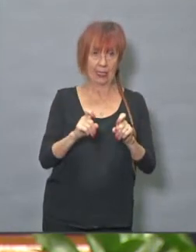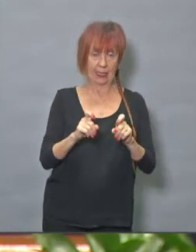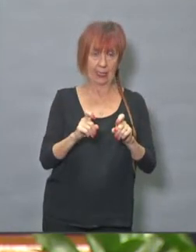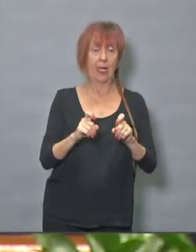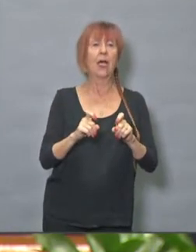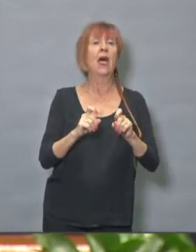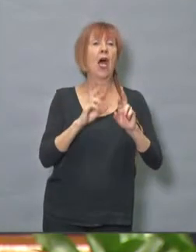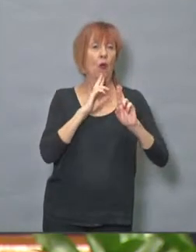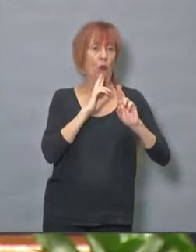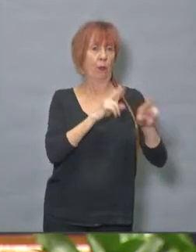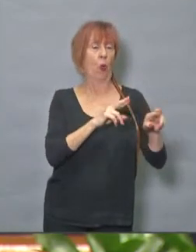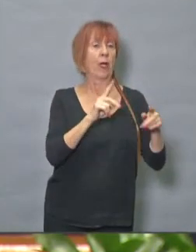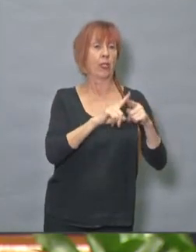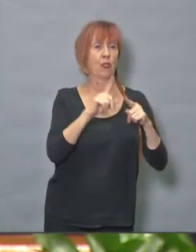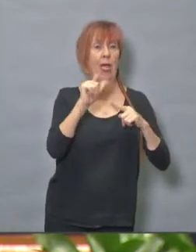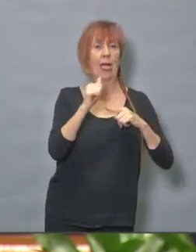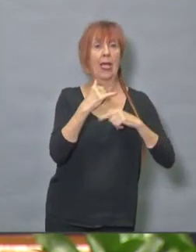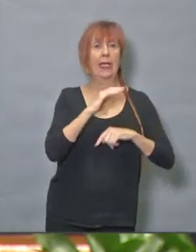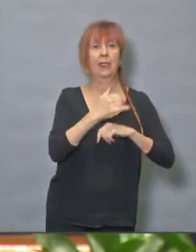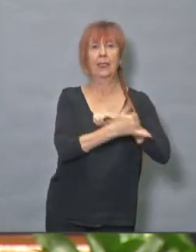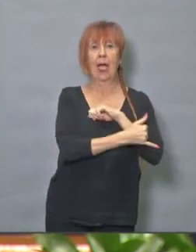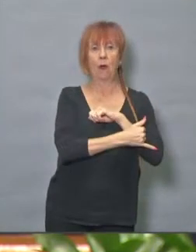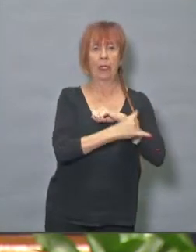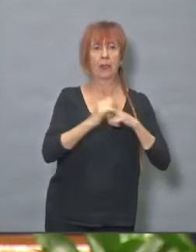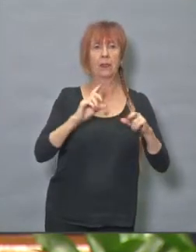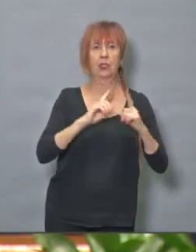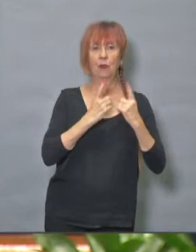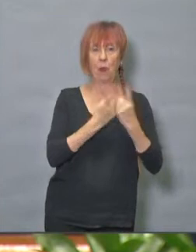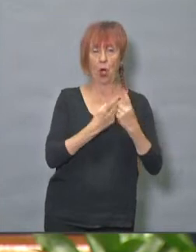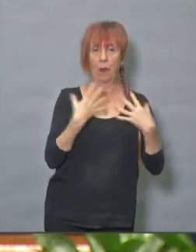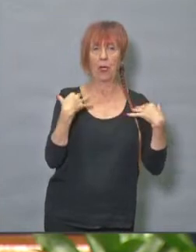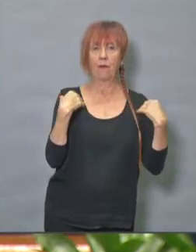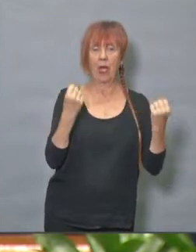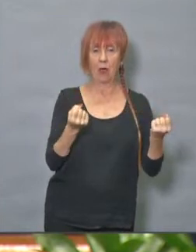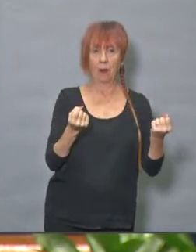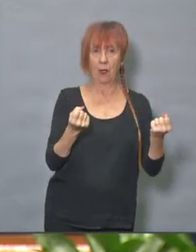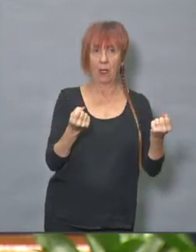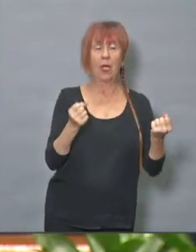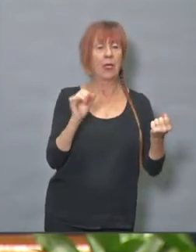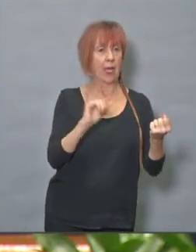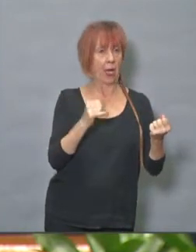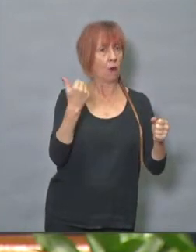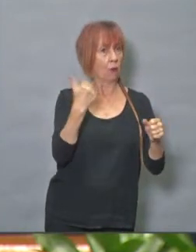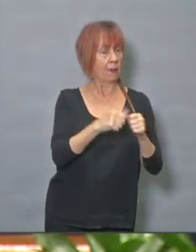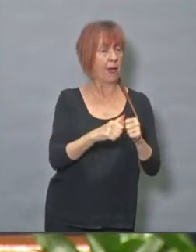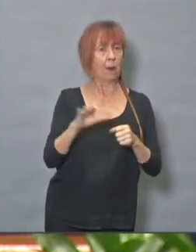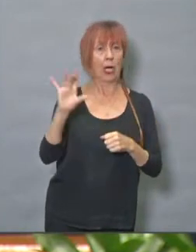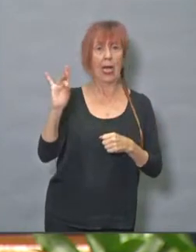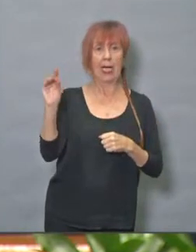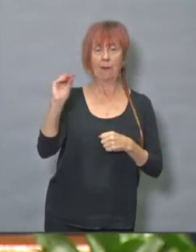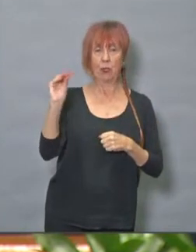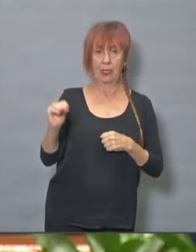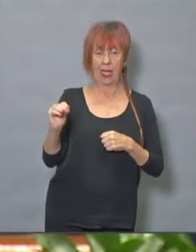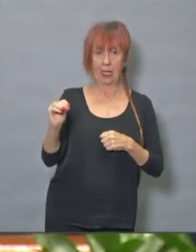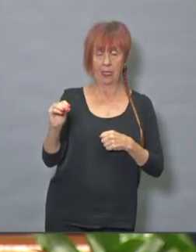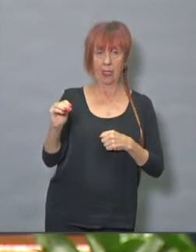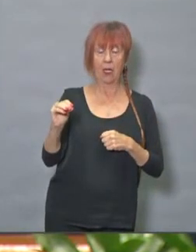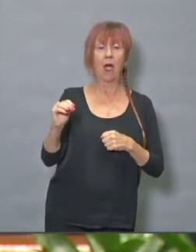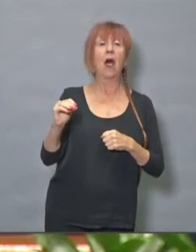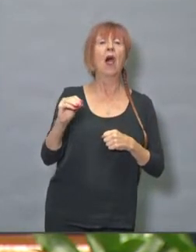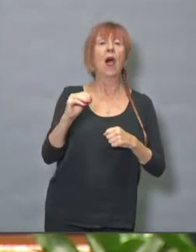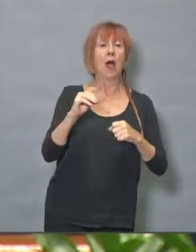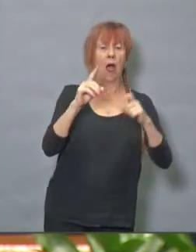the LA County Department of Public Health. And again, as I noted earlier, 8% of the total number of people tested